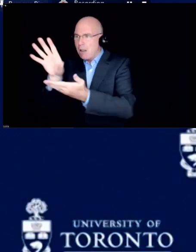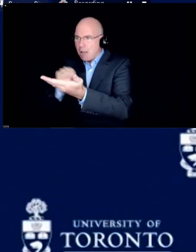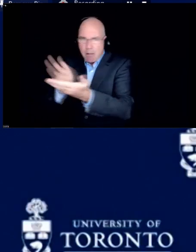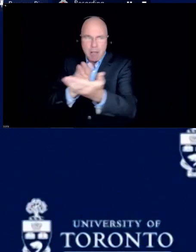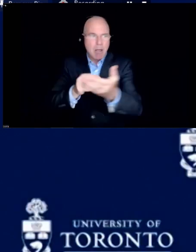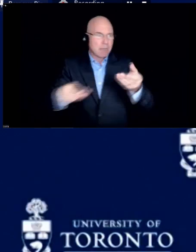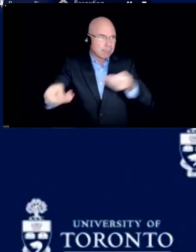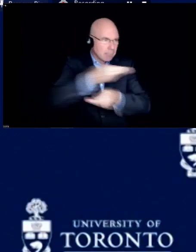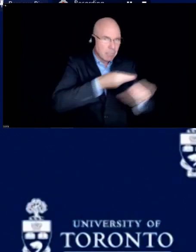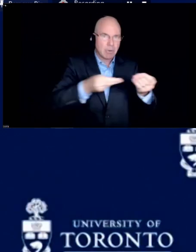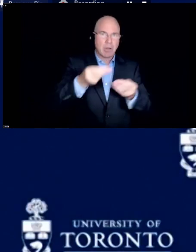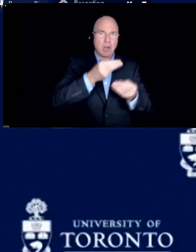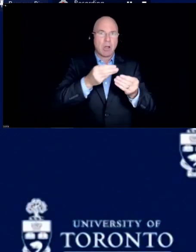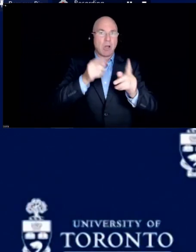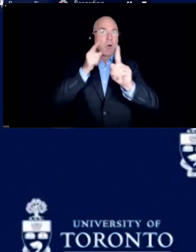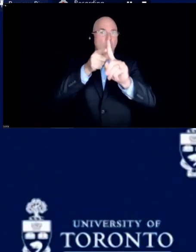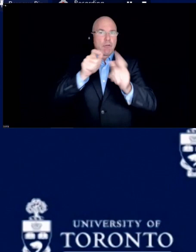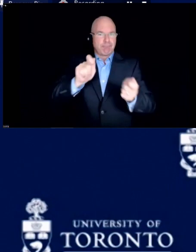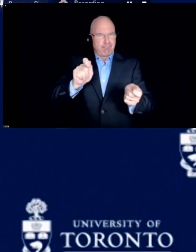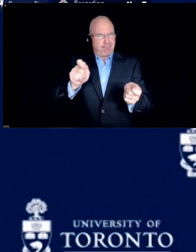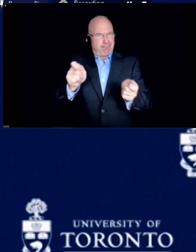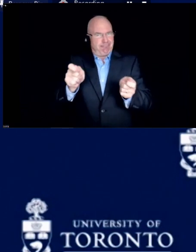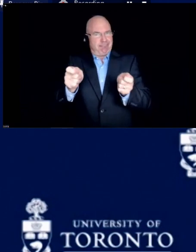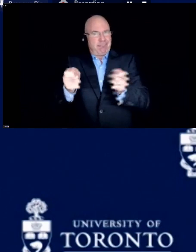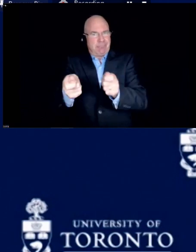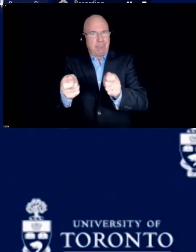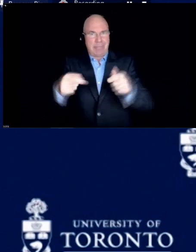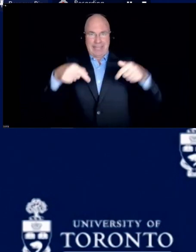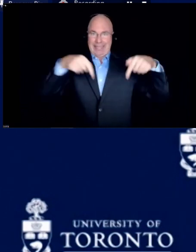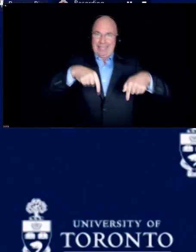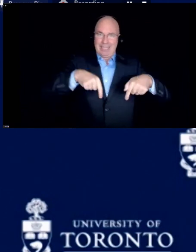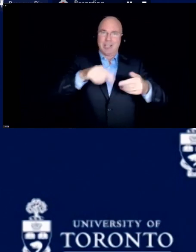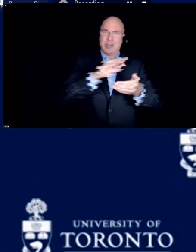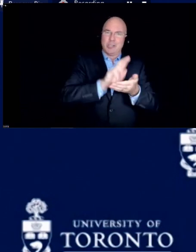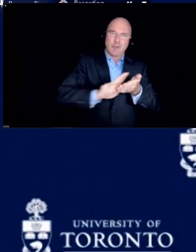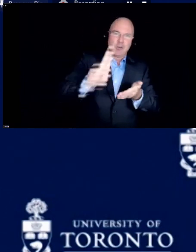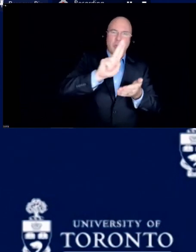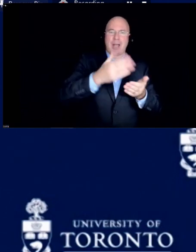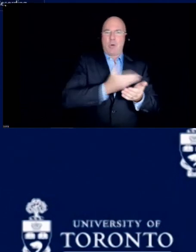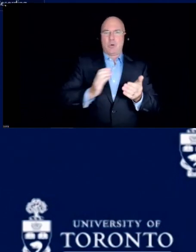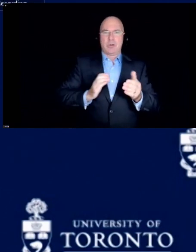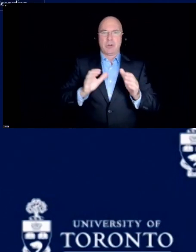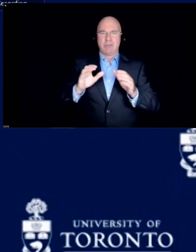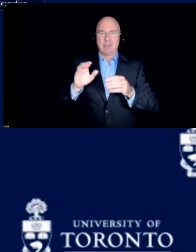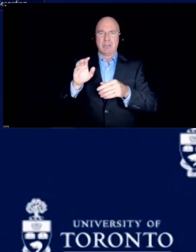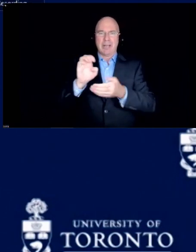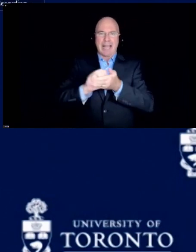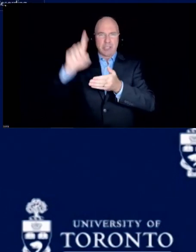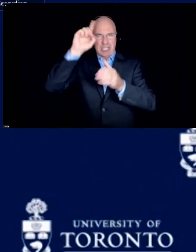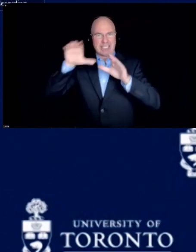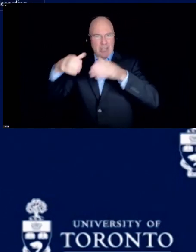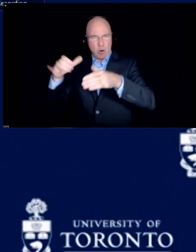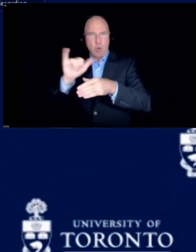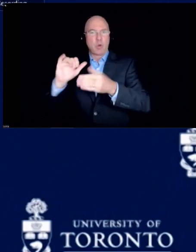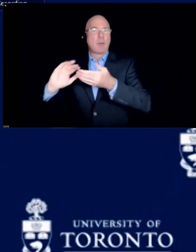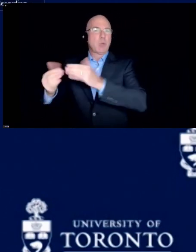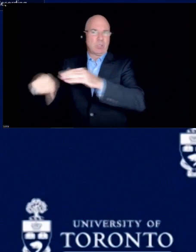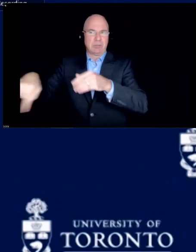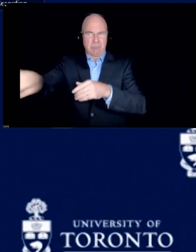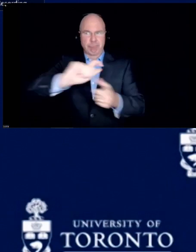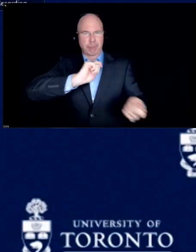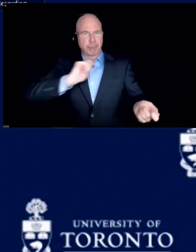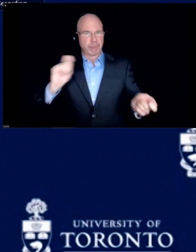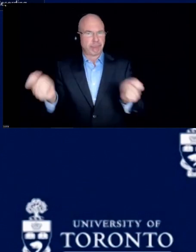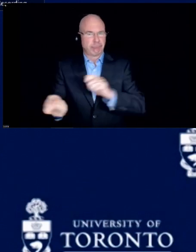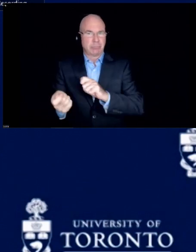lead to verifiable change within our institutions, our sector, and our communities. That journey